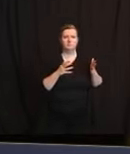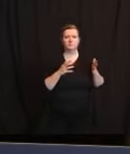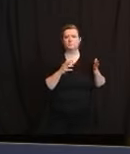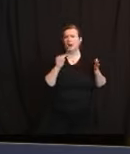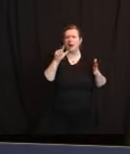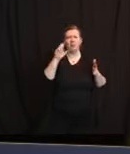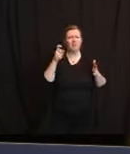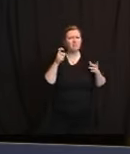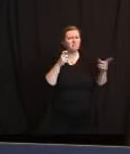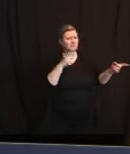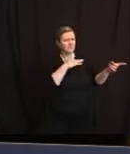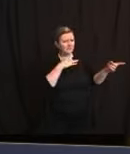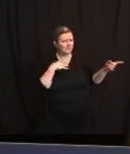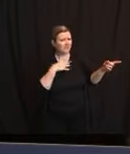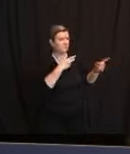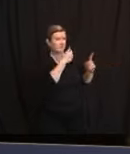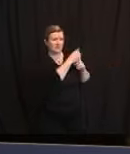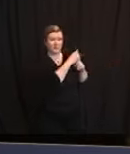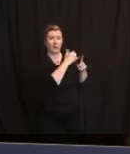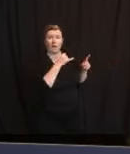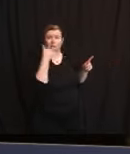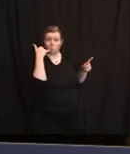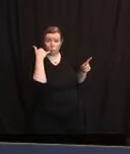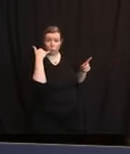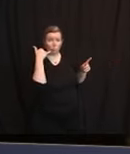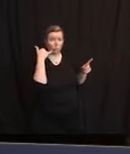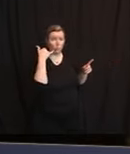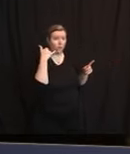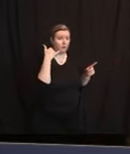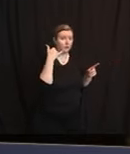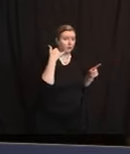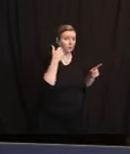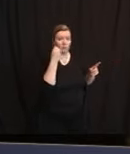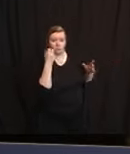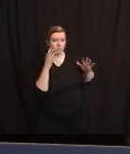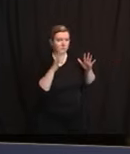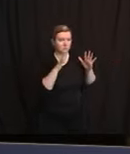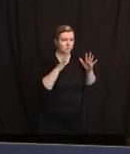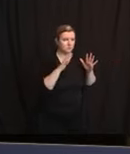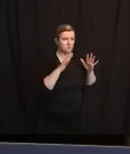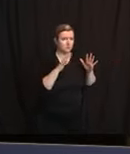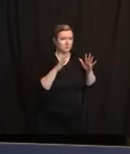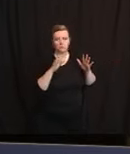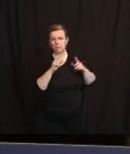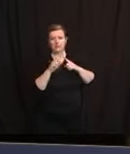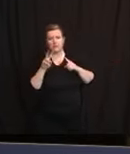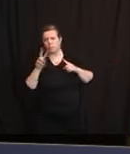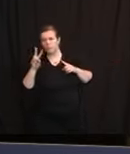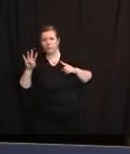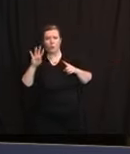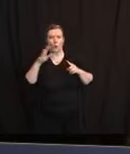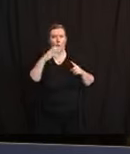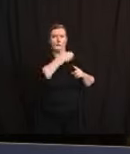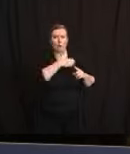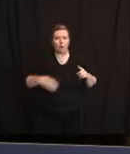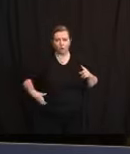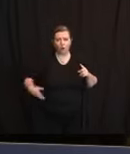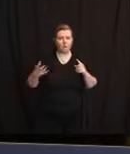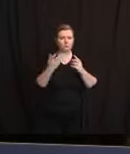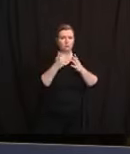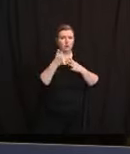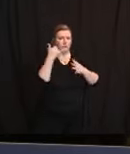on the phone on Tuesday was wonderful with 24 Shoretown mayors. And as I said before, this is not a Democrat